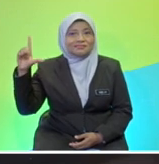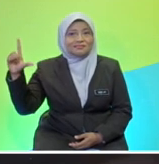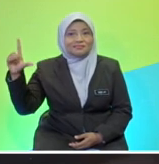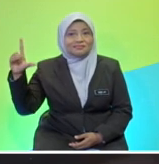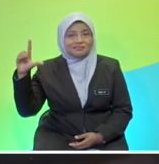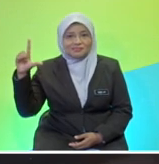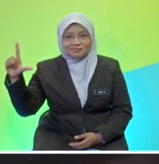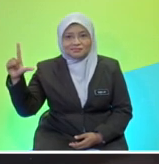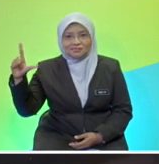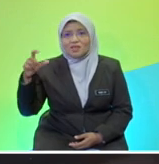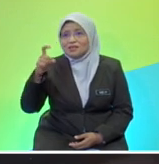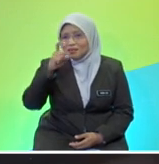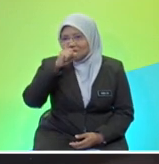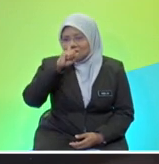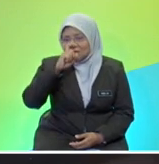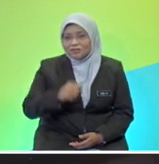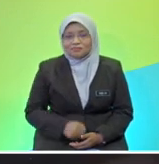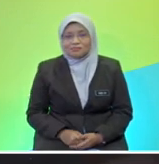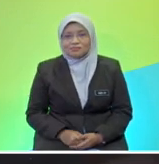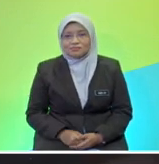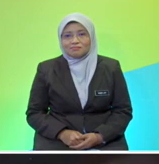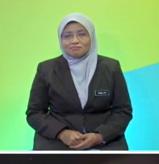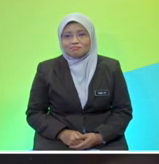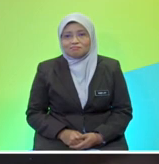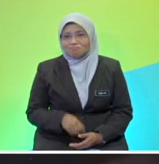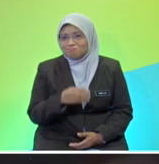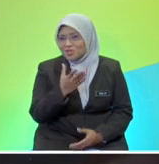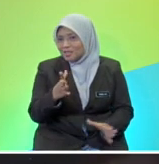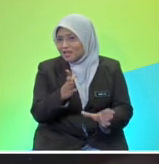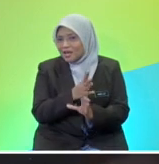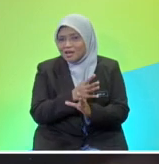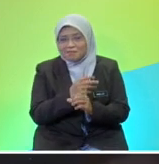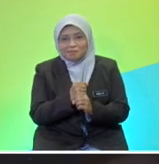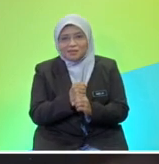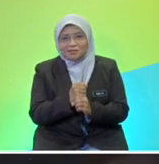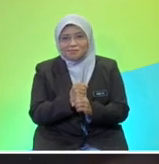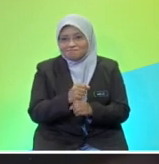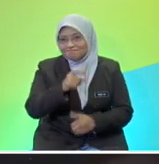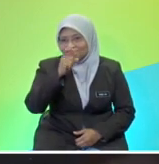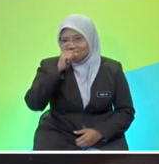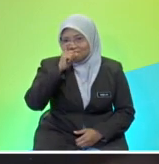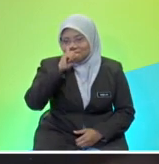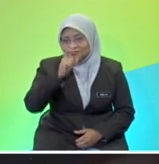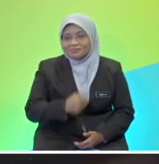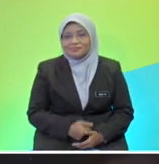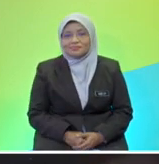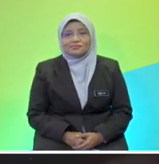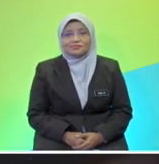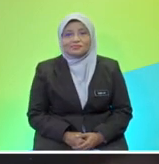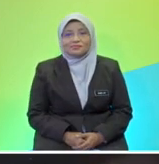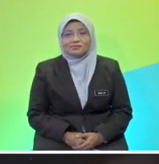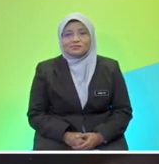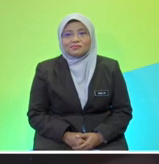D-O-L-L. Doll. You got a lovely doll with you, it's honey. It's a beautiful mermaid doll, I believe. Oh, yes. Okay,